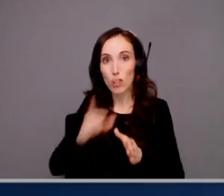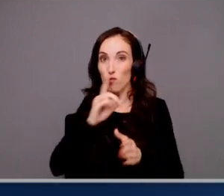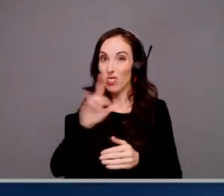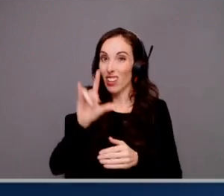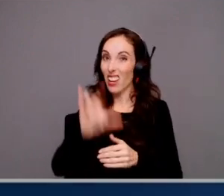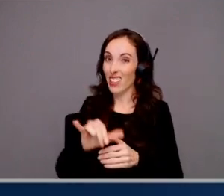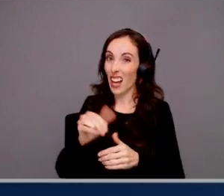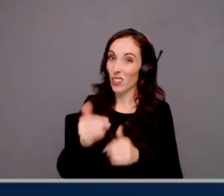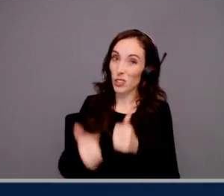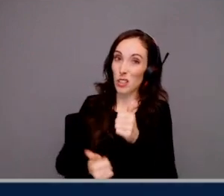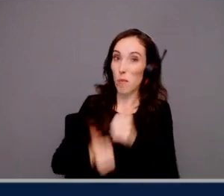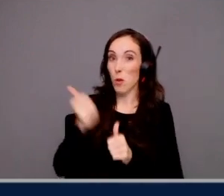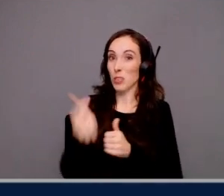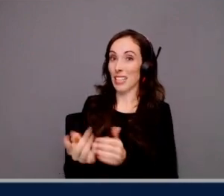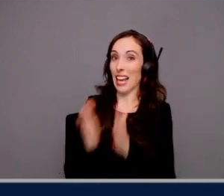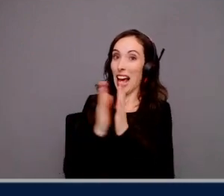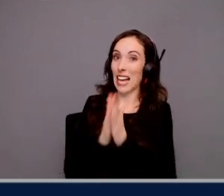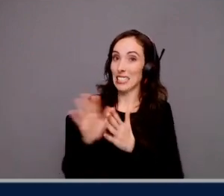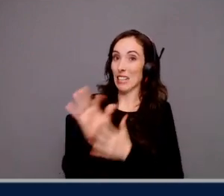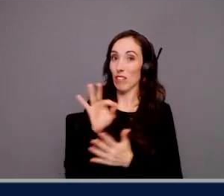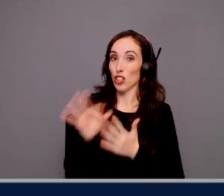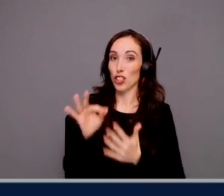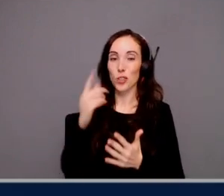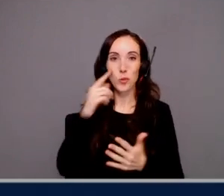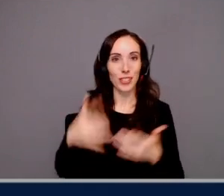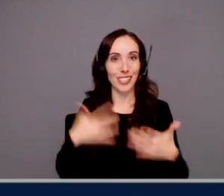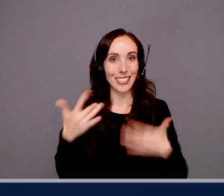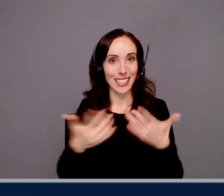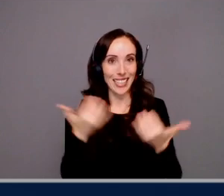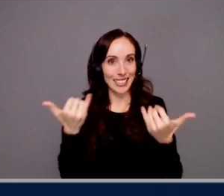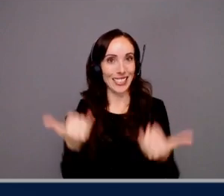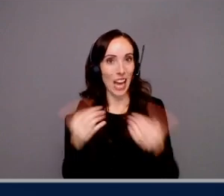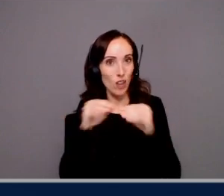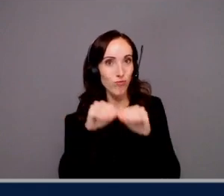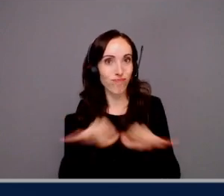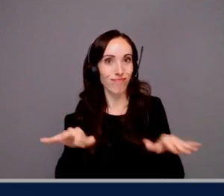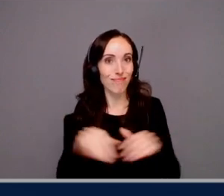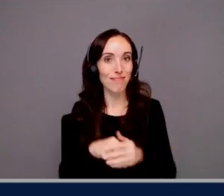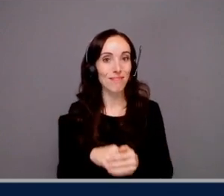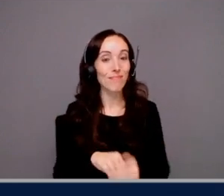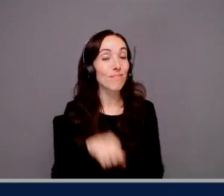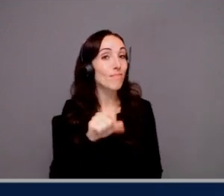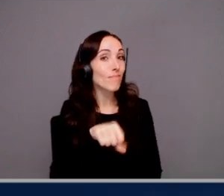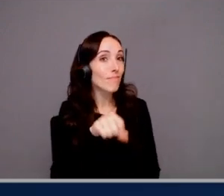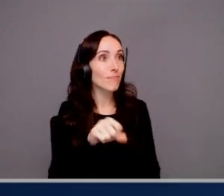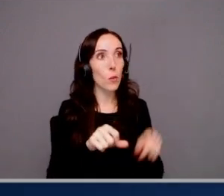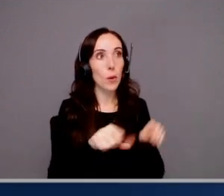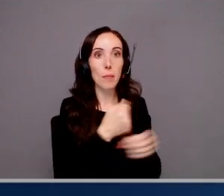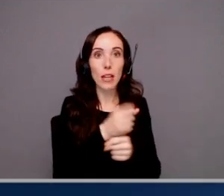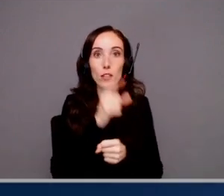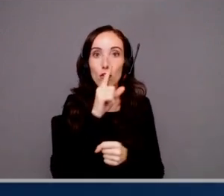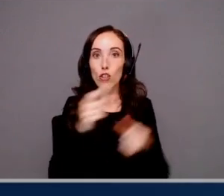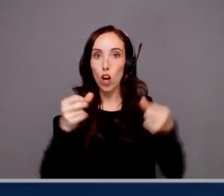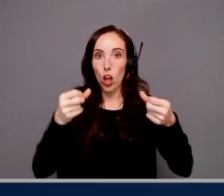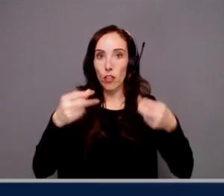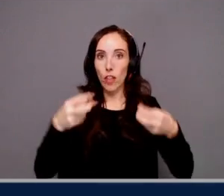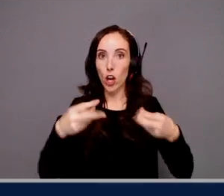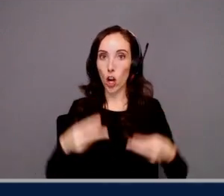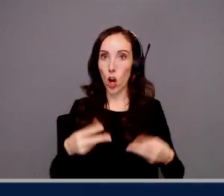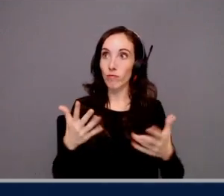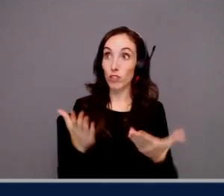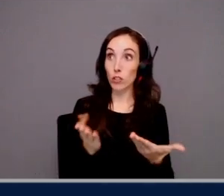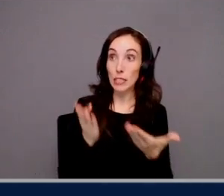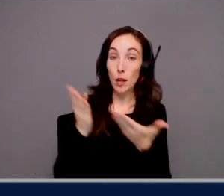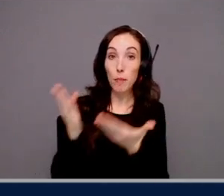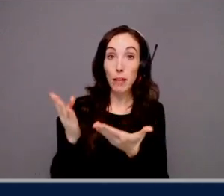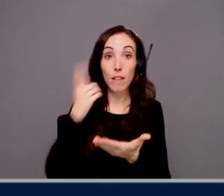super thrilled to announce it here. Yeah, and I think at the end of the day, we want to make sure that by the time code gets submitted for reviewers,